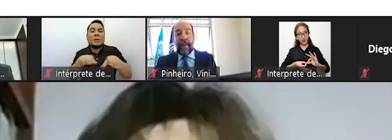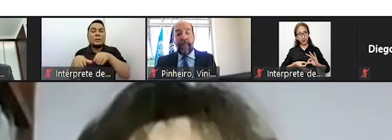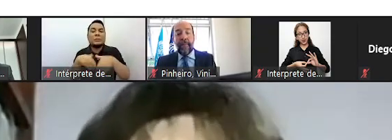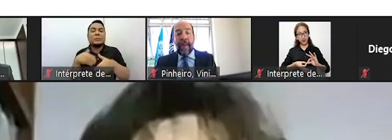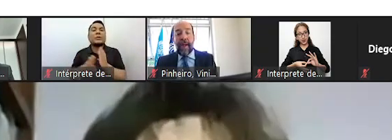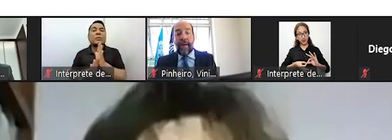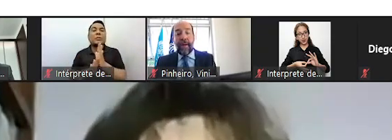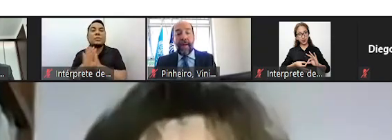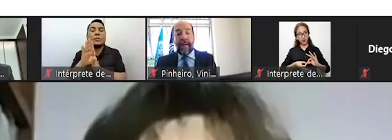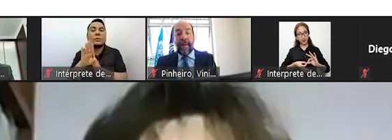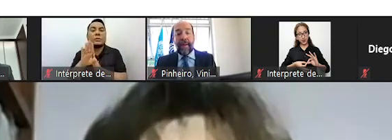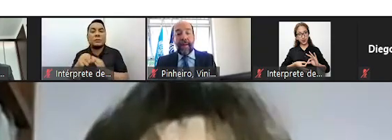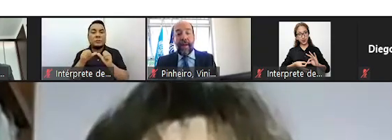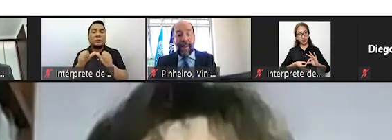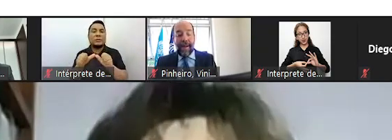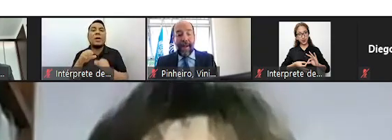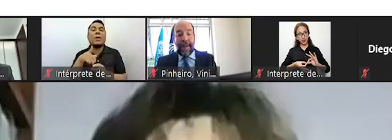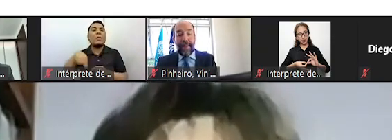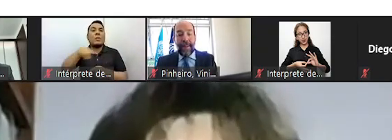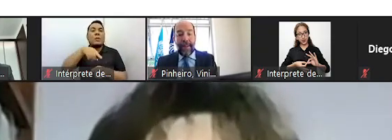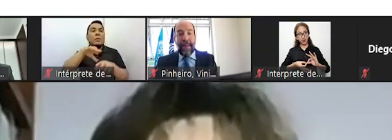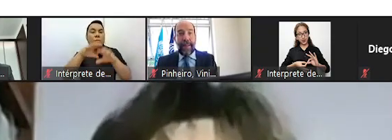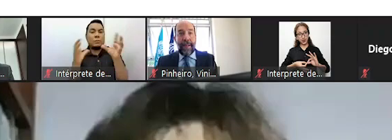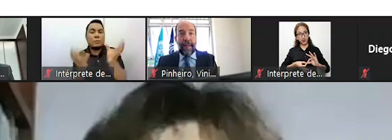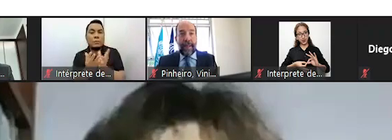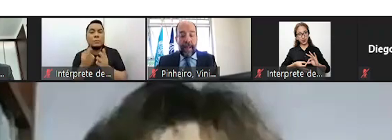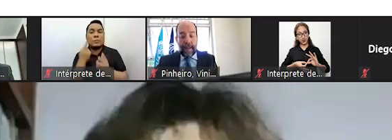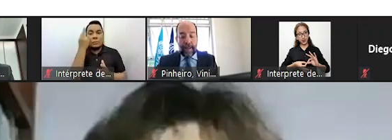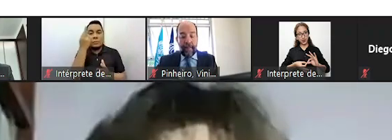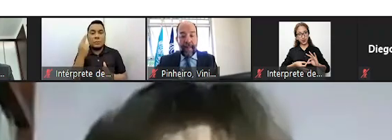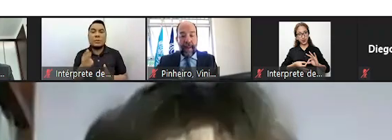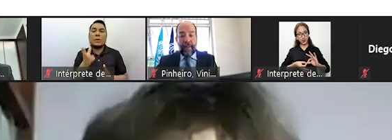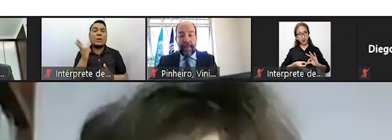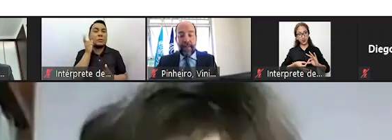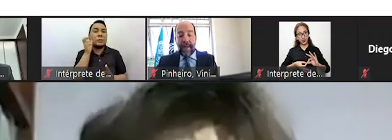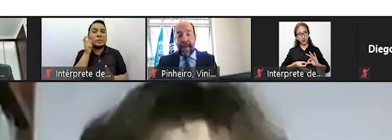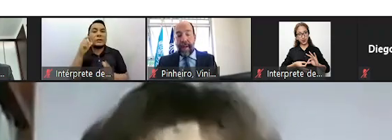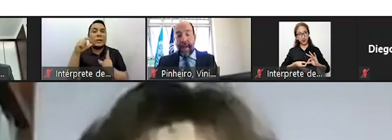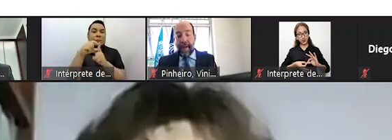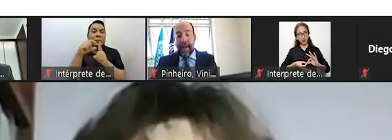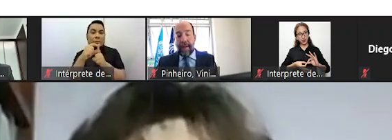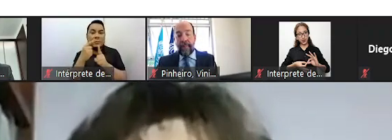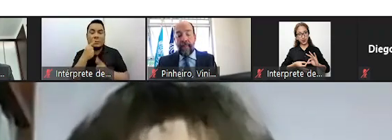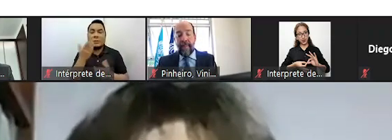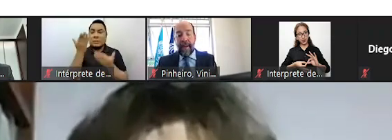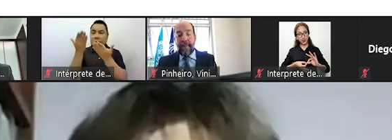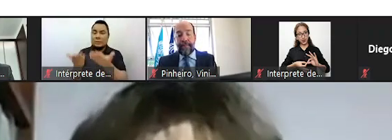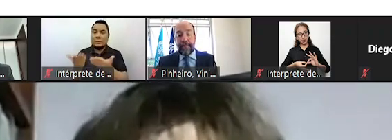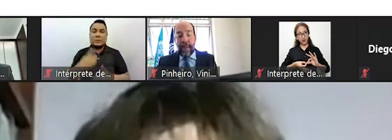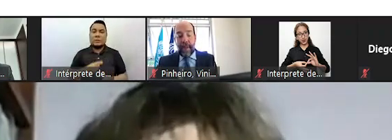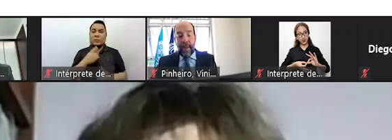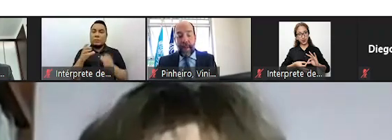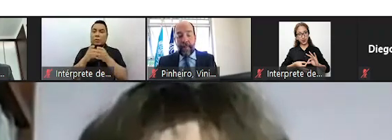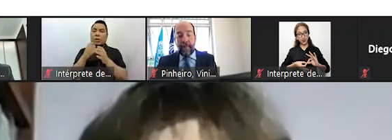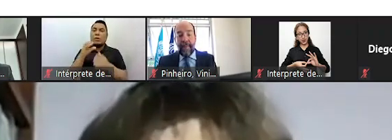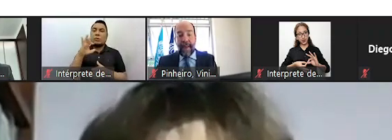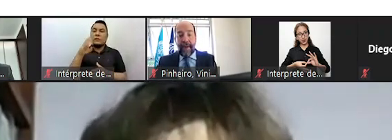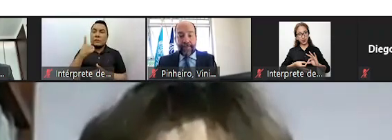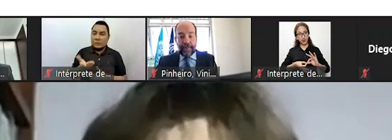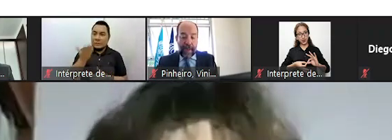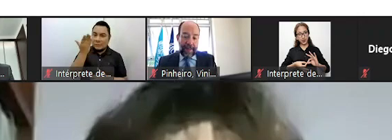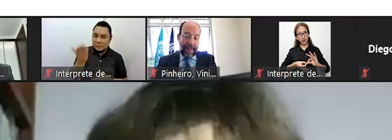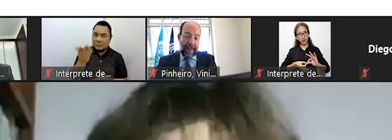businesses have to participate actively in the sustainable uh development of our country and